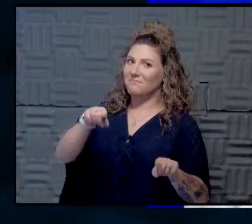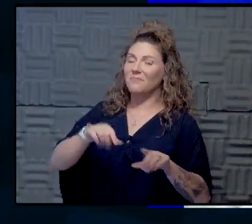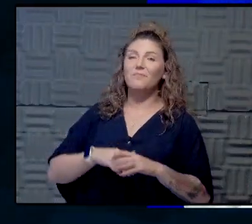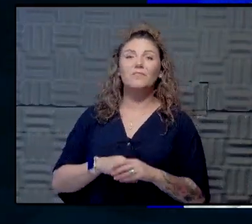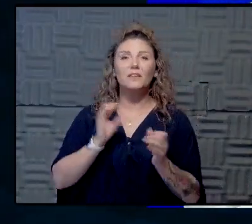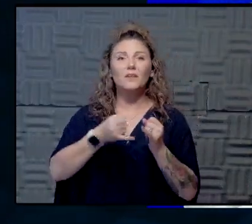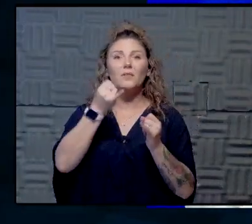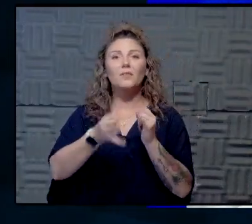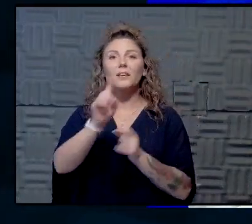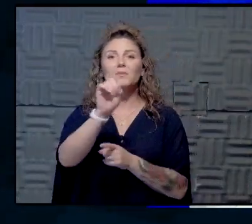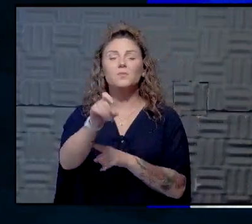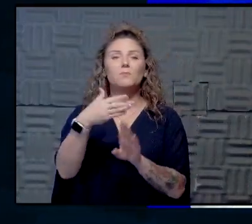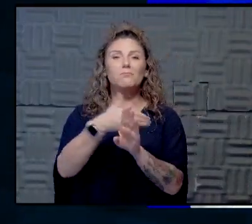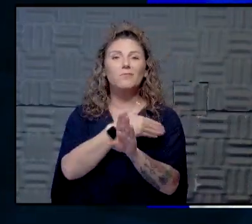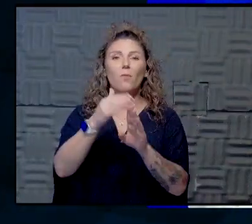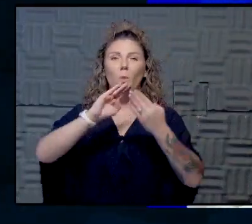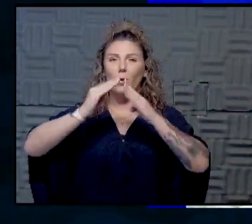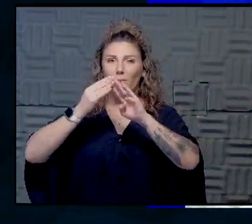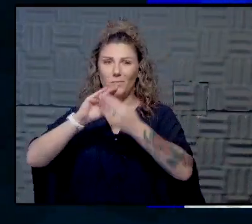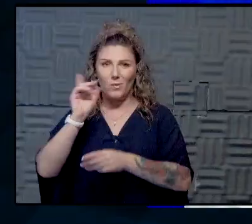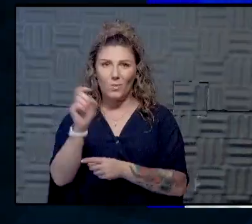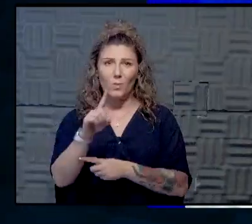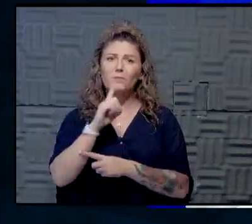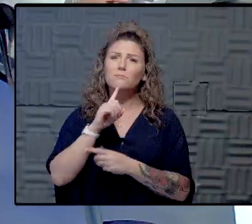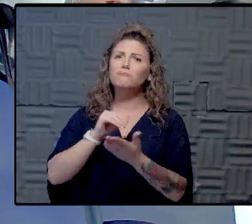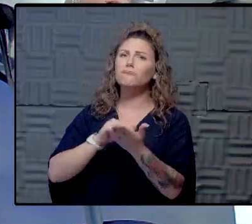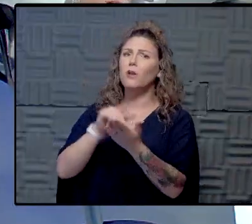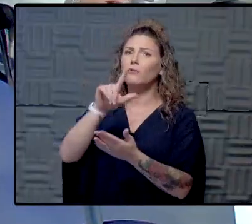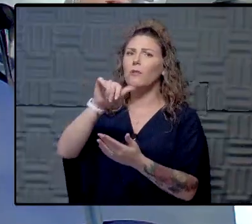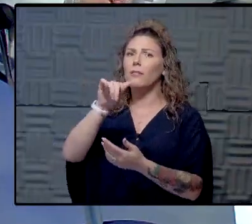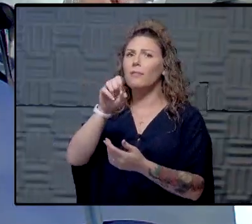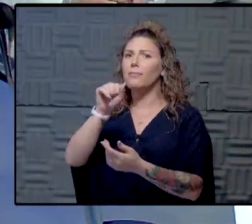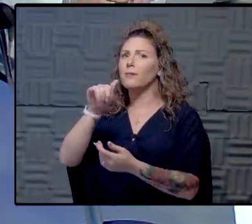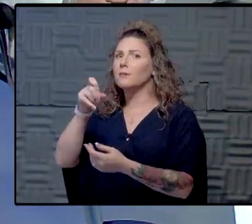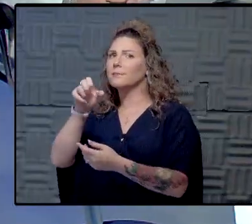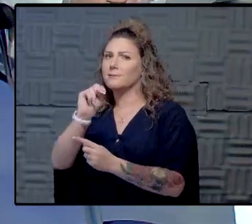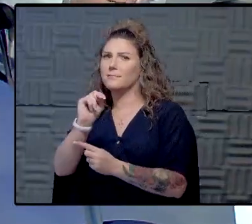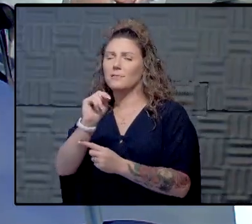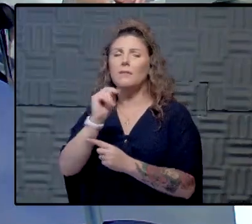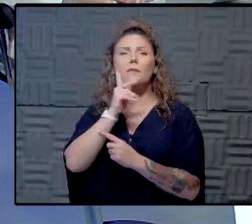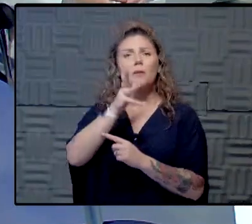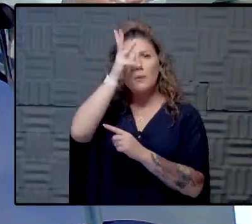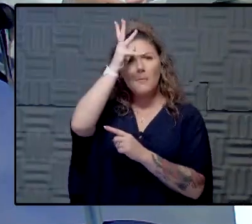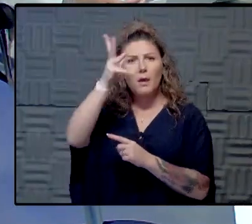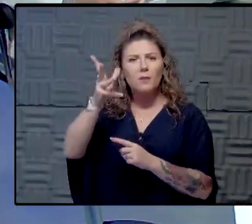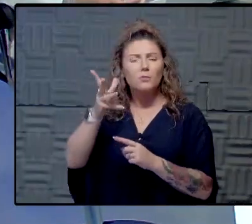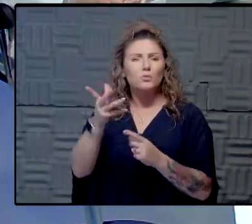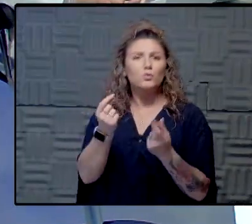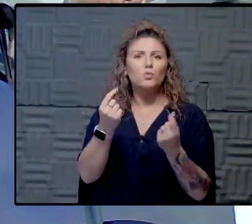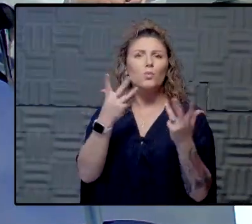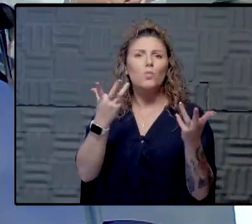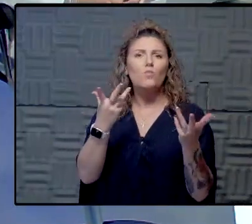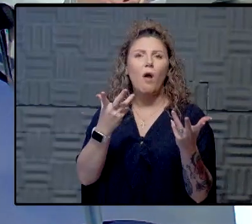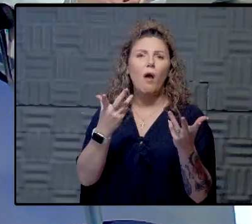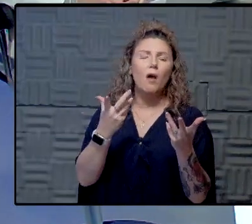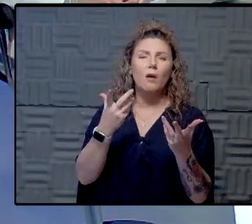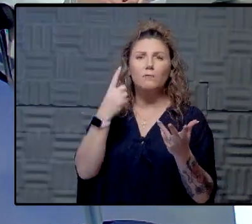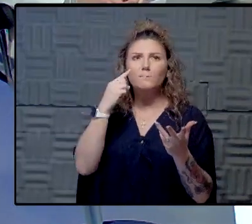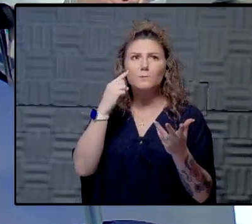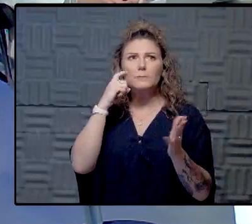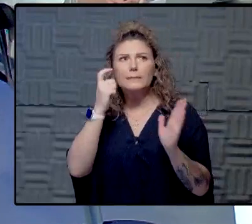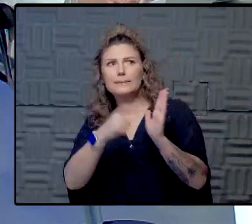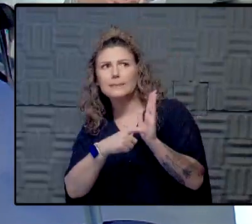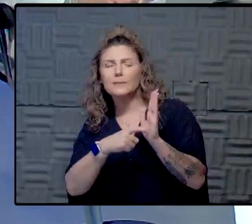last question before we get to some community questions, Dr. Lassen, I'll start with you. What can parents do to help identify